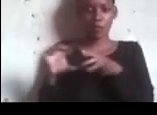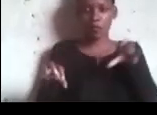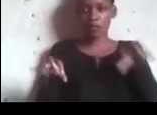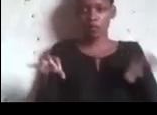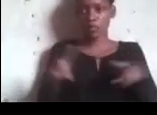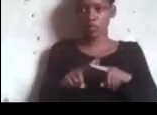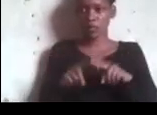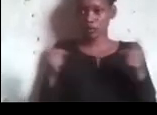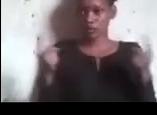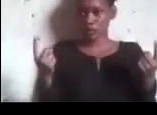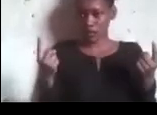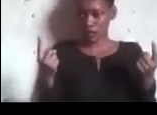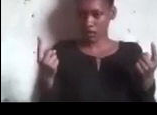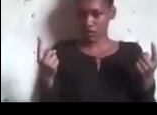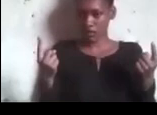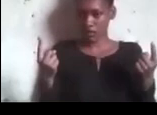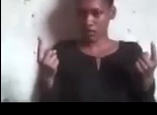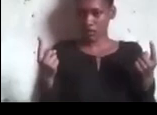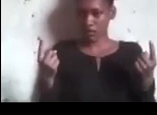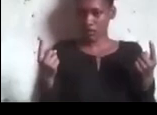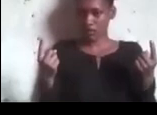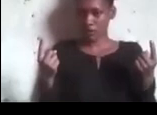be identified as the